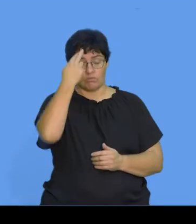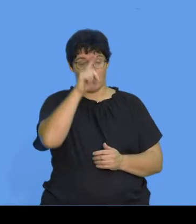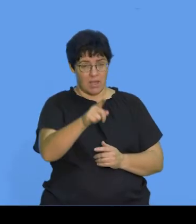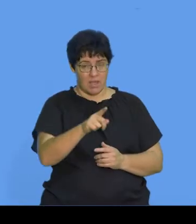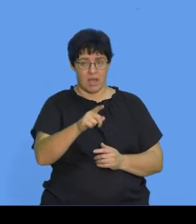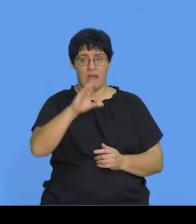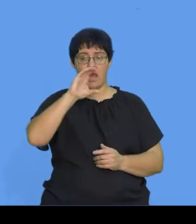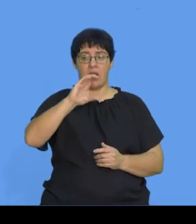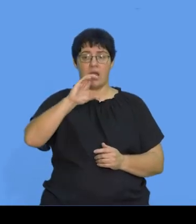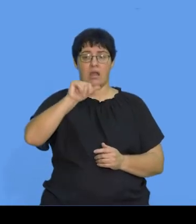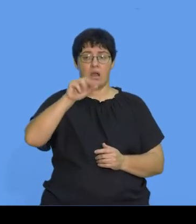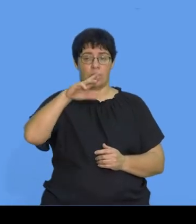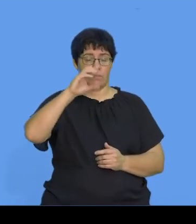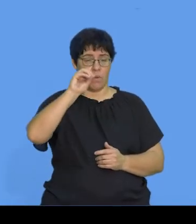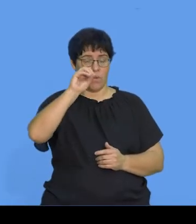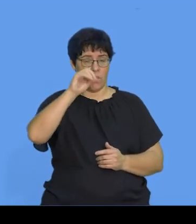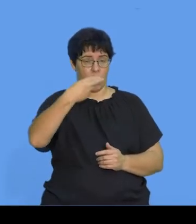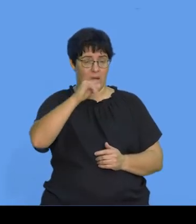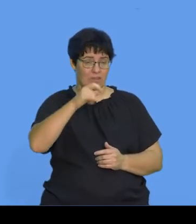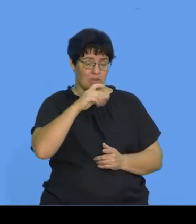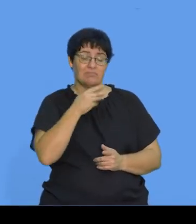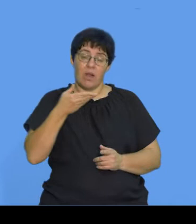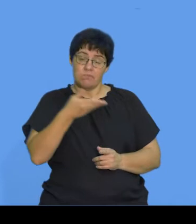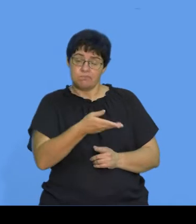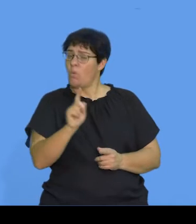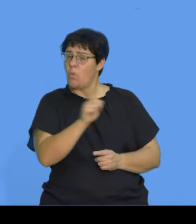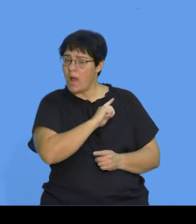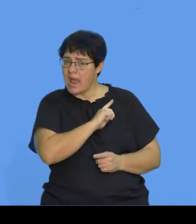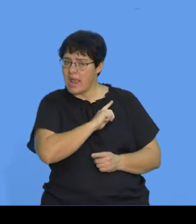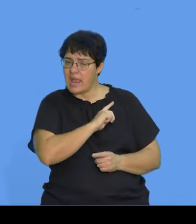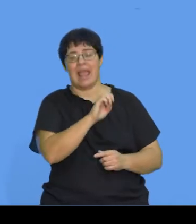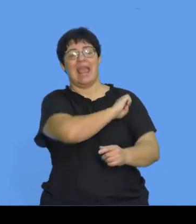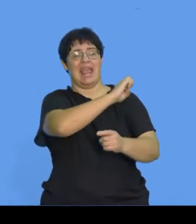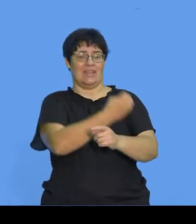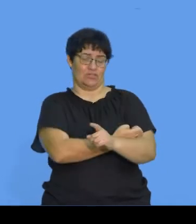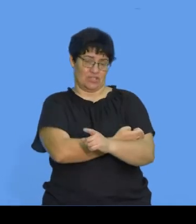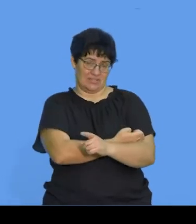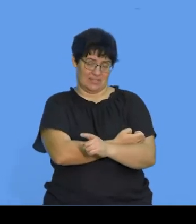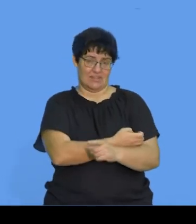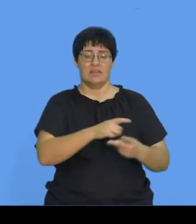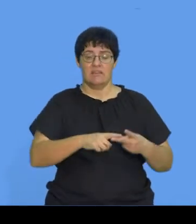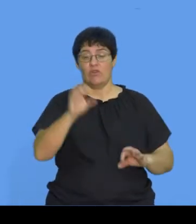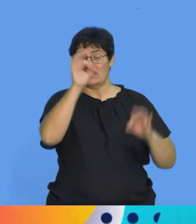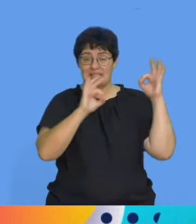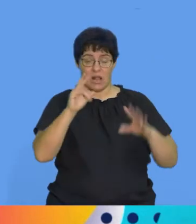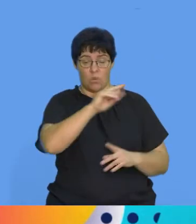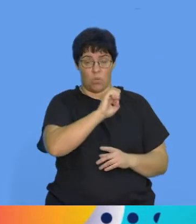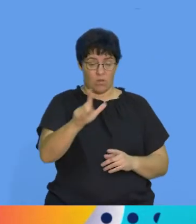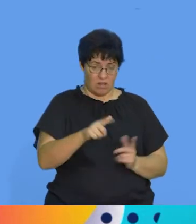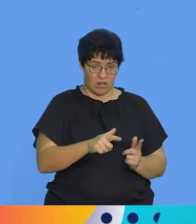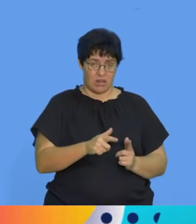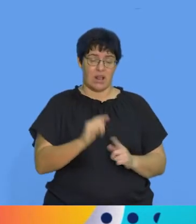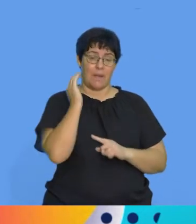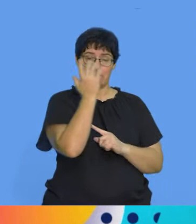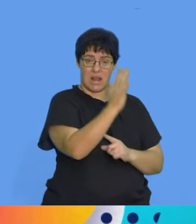Okay, so guys, just remember, carbohydrates are there for us for energy, right? We need it for energy. If you're a